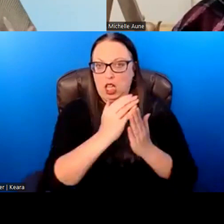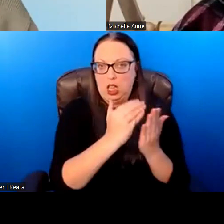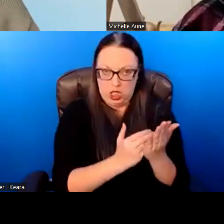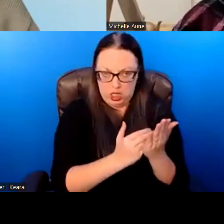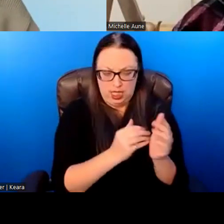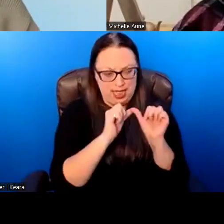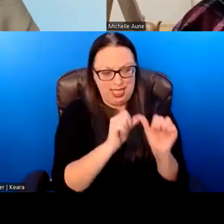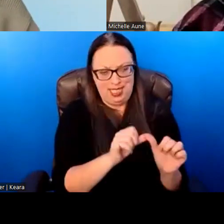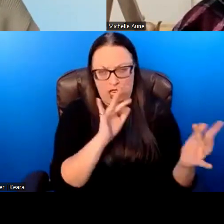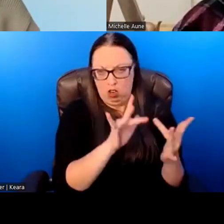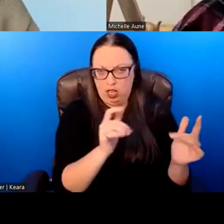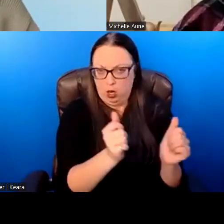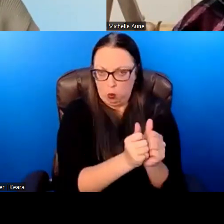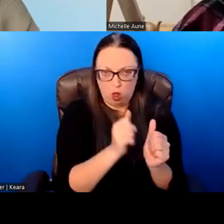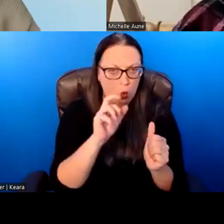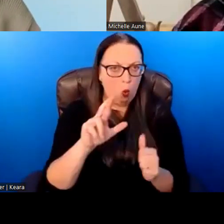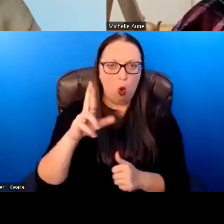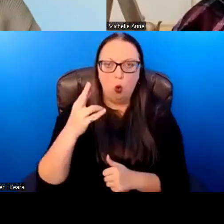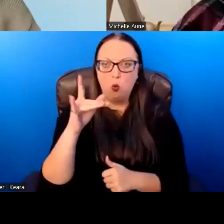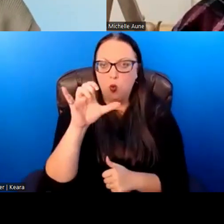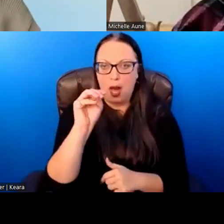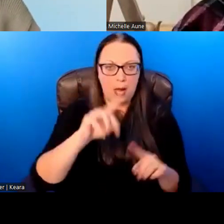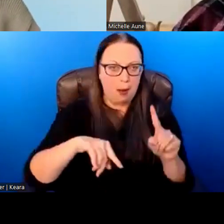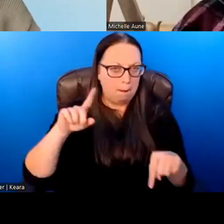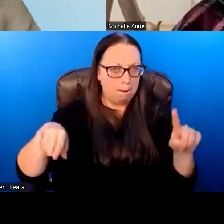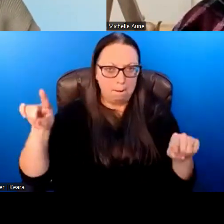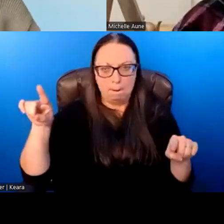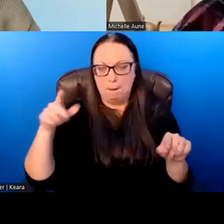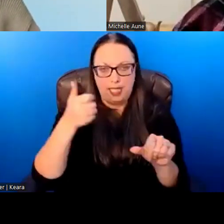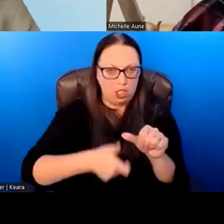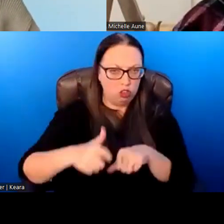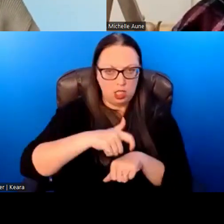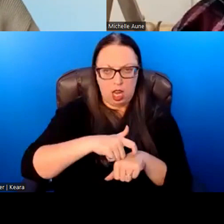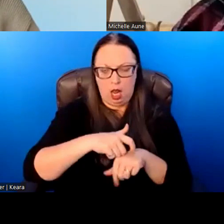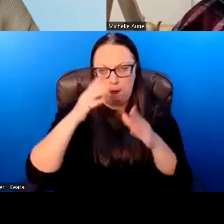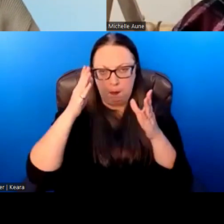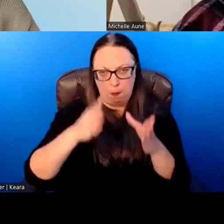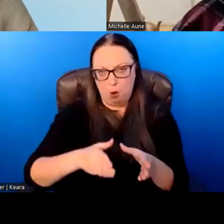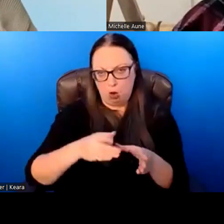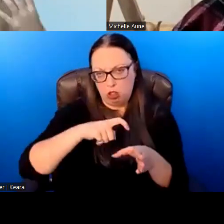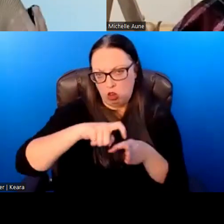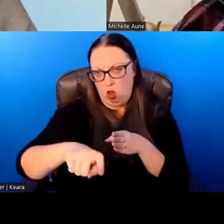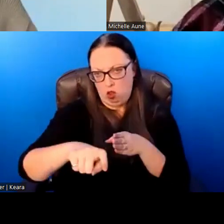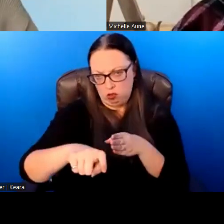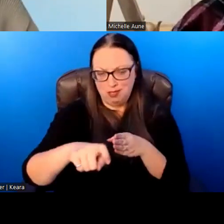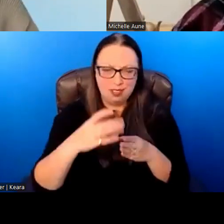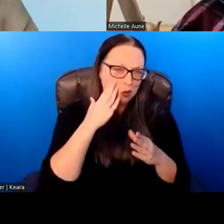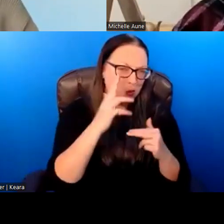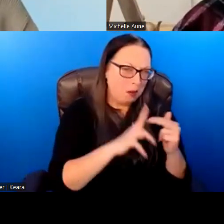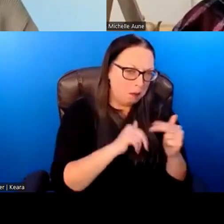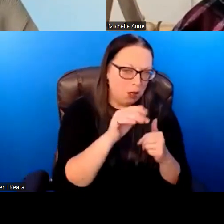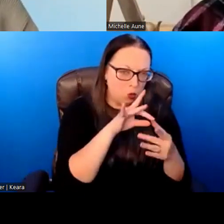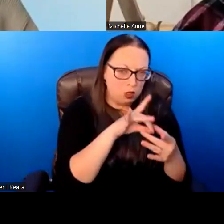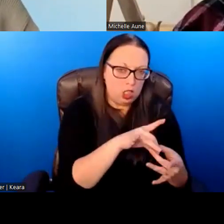it random each time a person is calling? Talking about kind of how you can build up